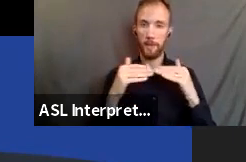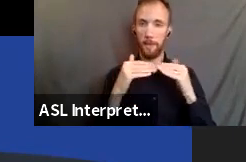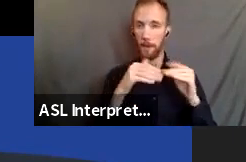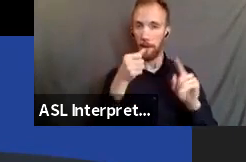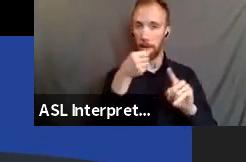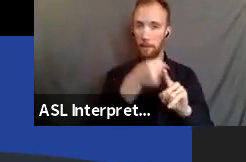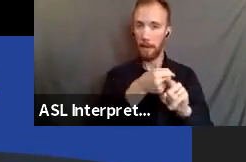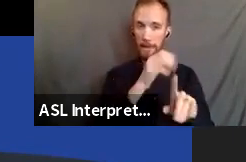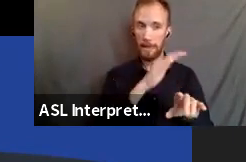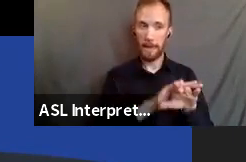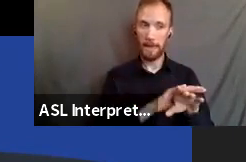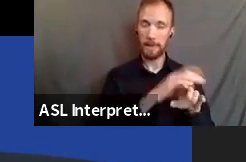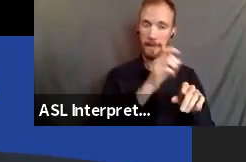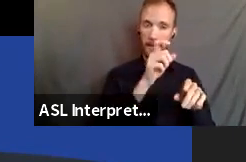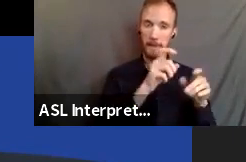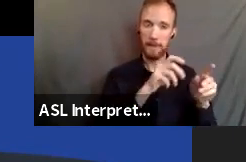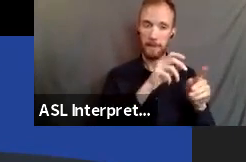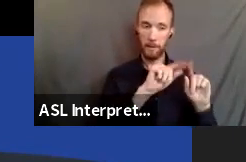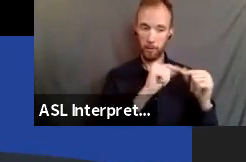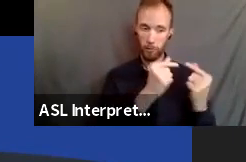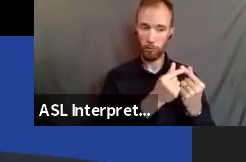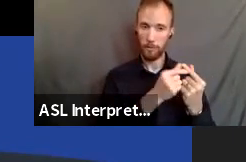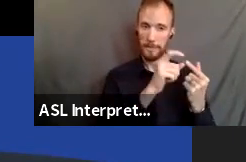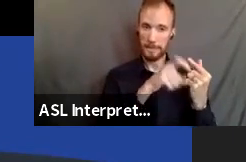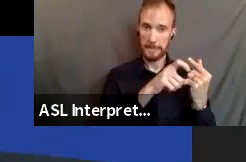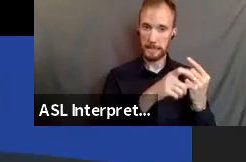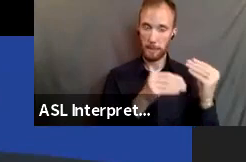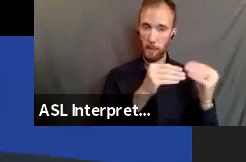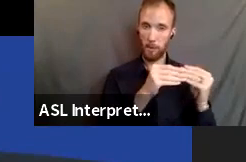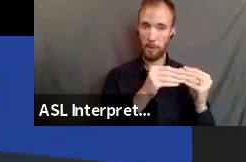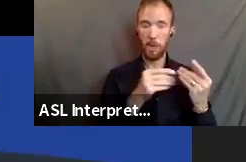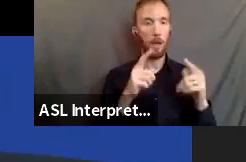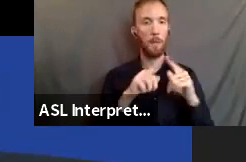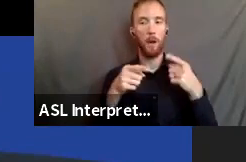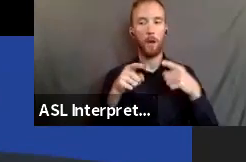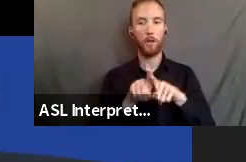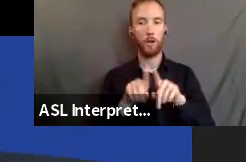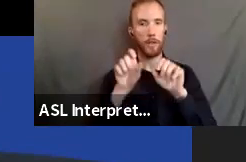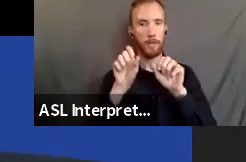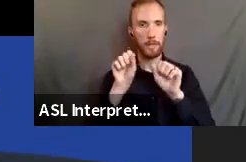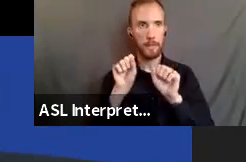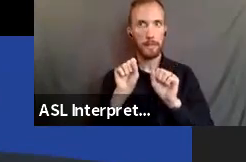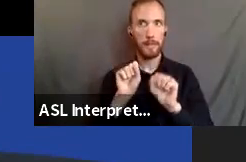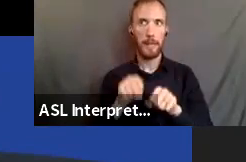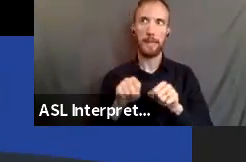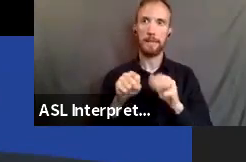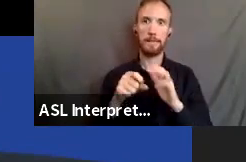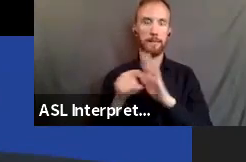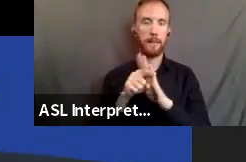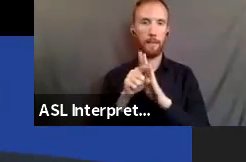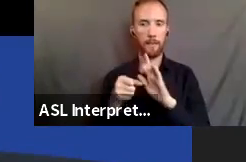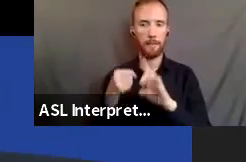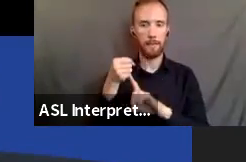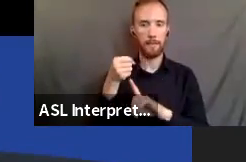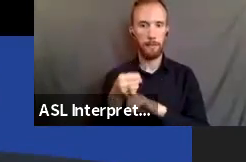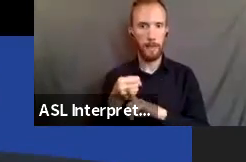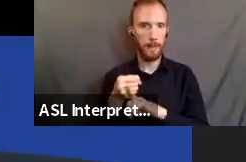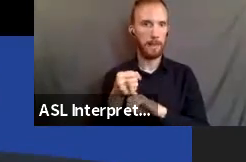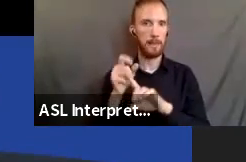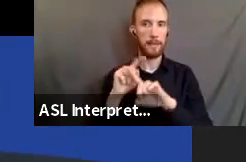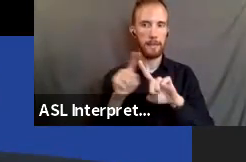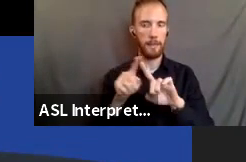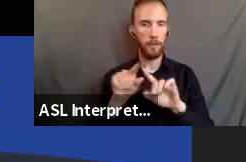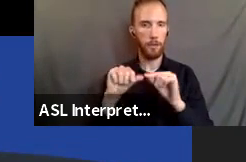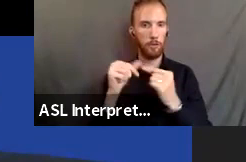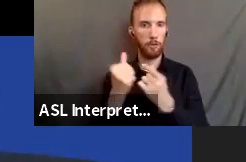groups and as implemented such as could the policy contribute to an inequity in resource allocation to our greatest needs groups